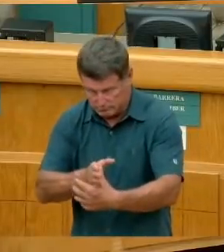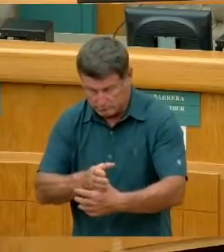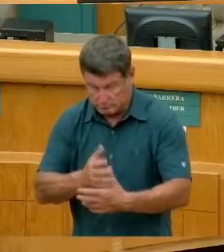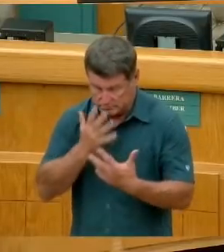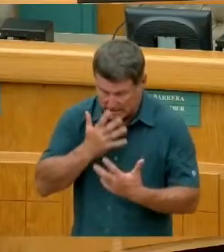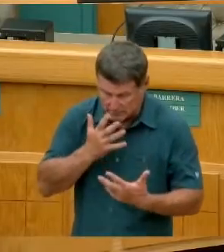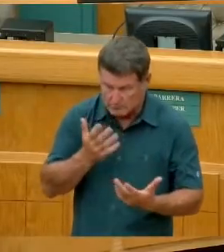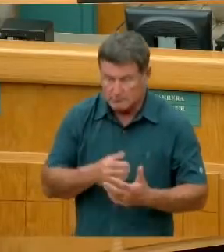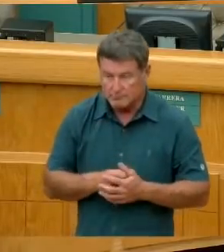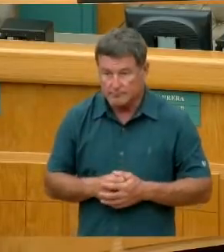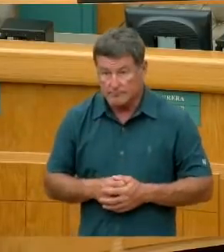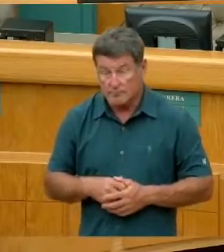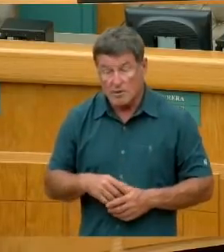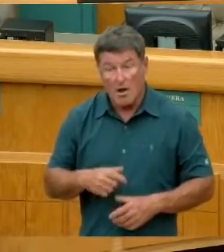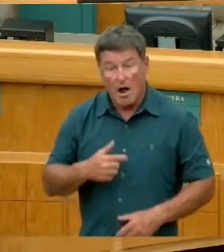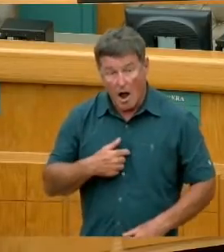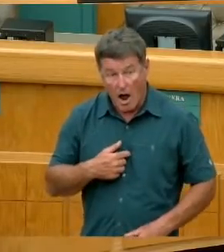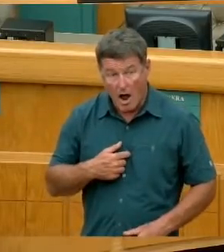But I do believe that